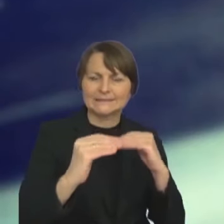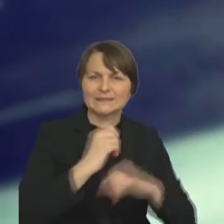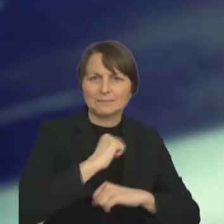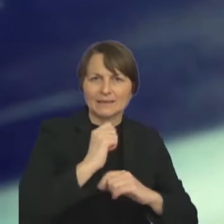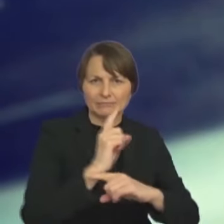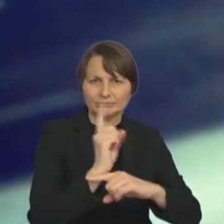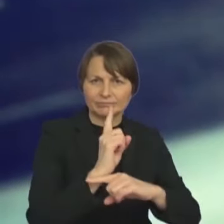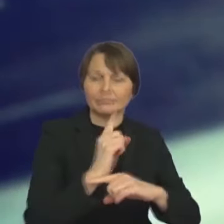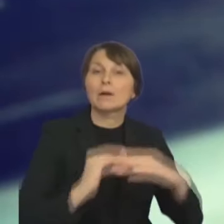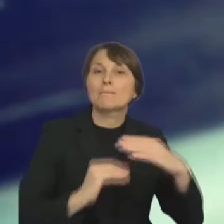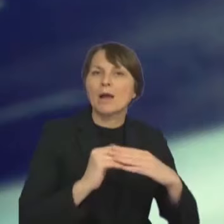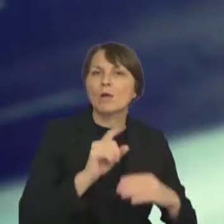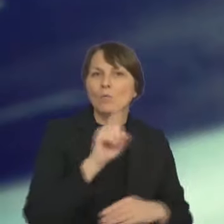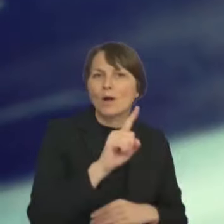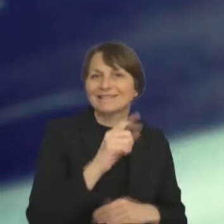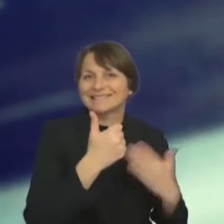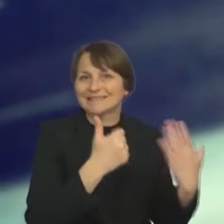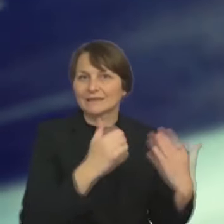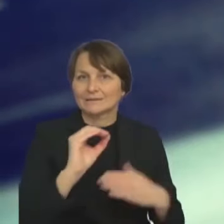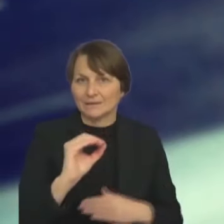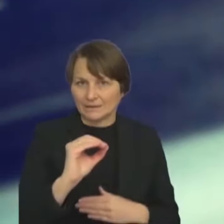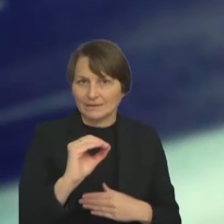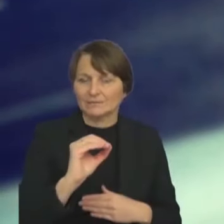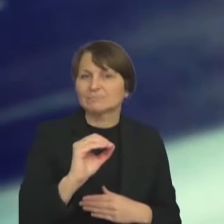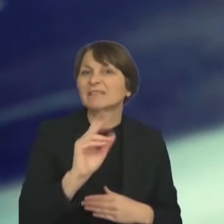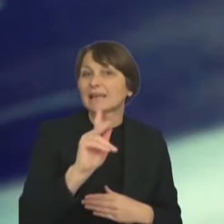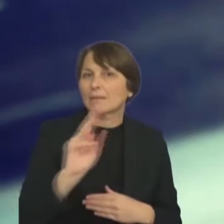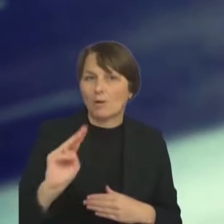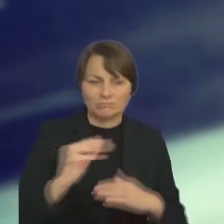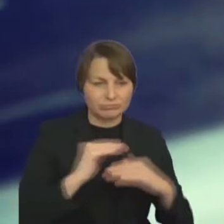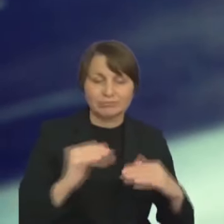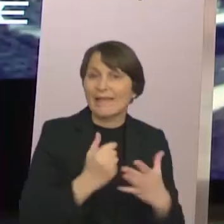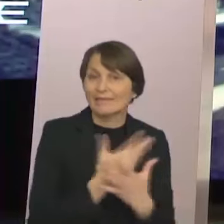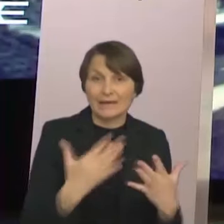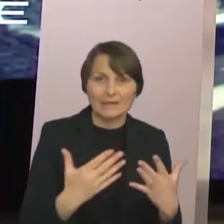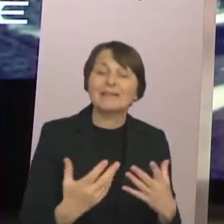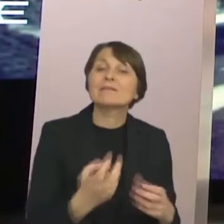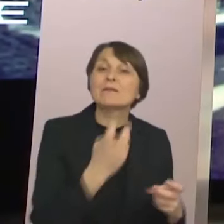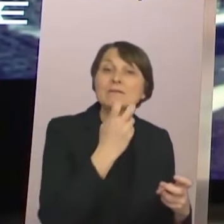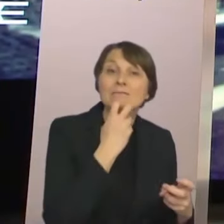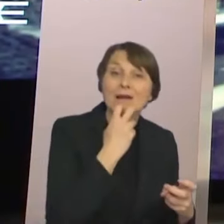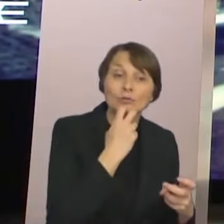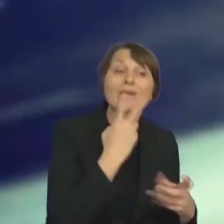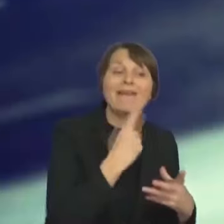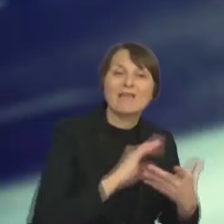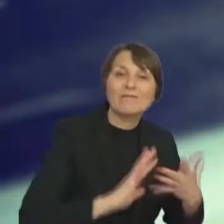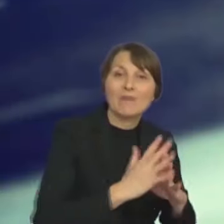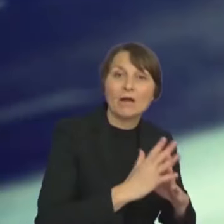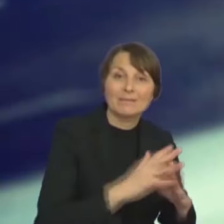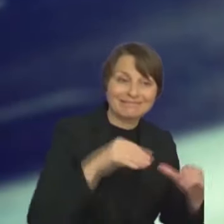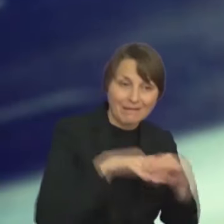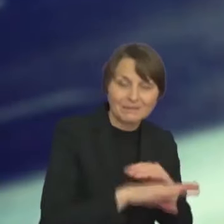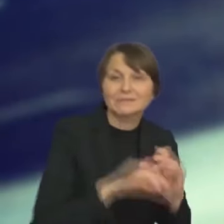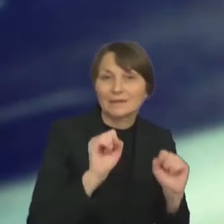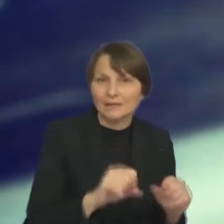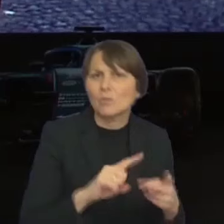160 kph. It will also be equipped with the fireman's access on the battery and obviously with the rescue code as well.